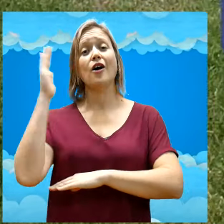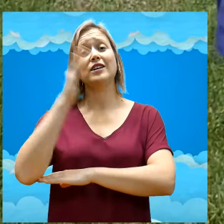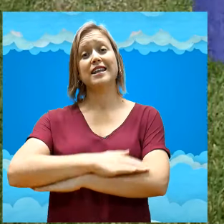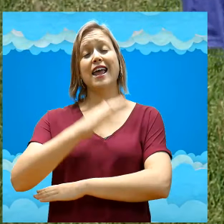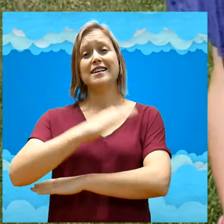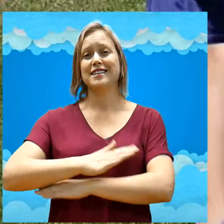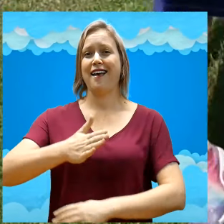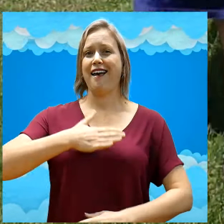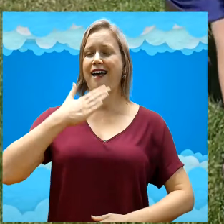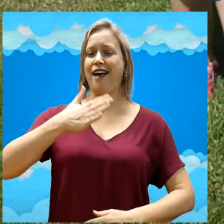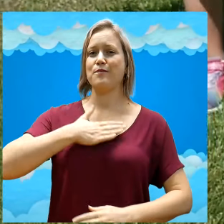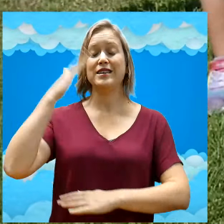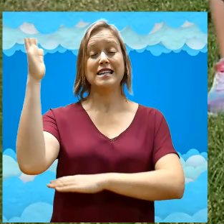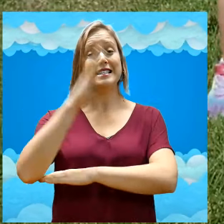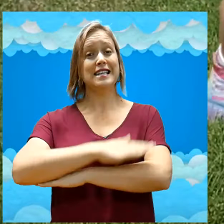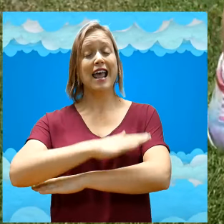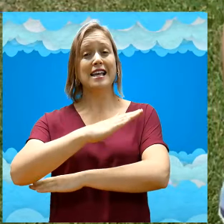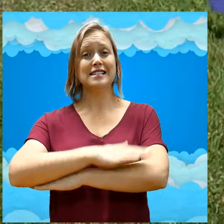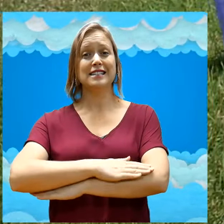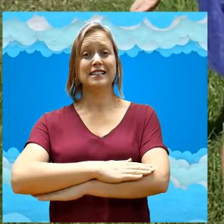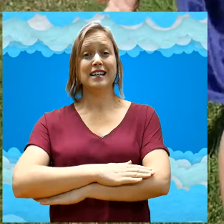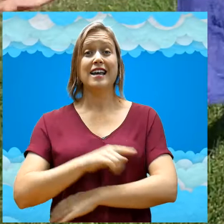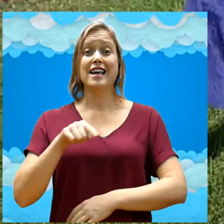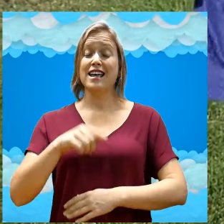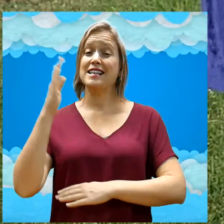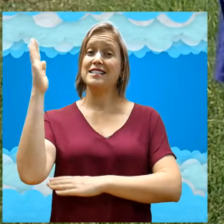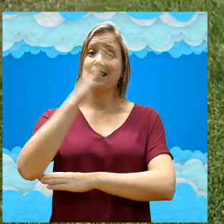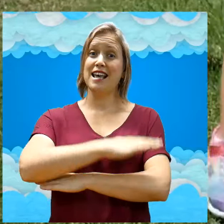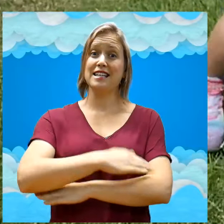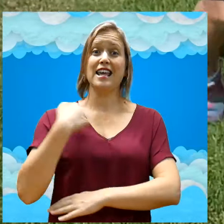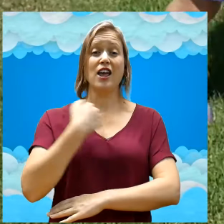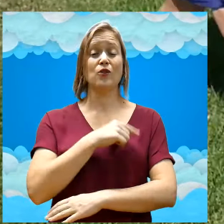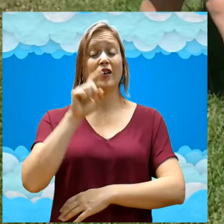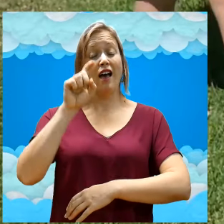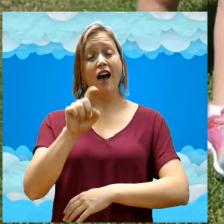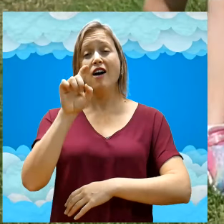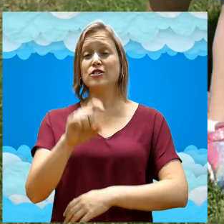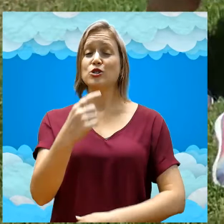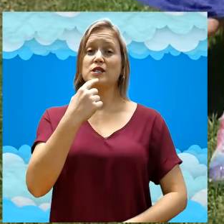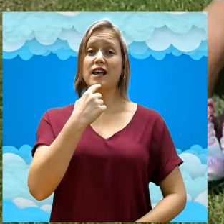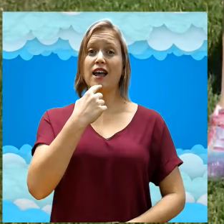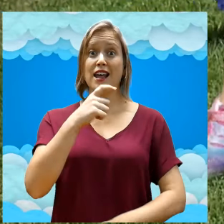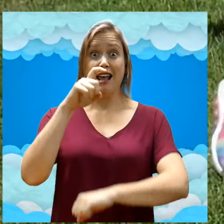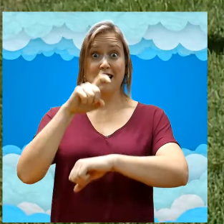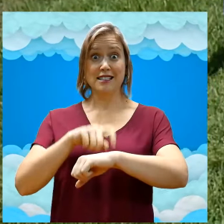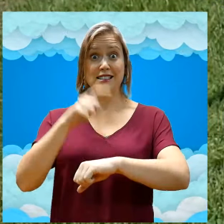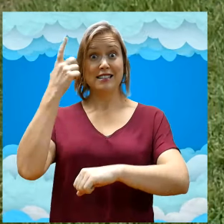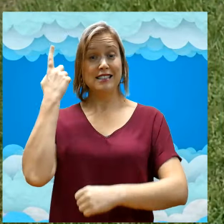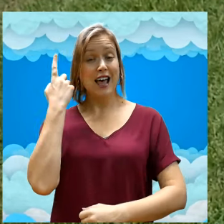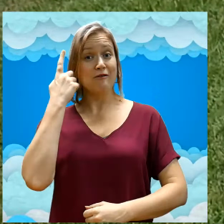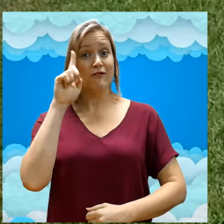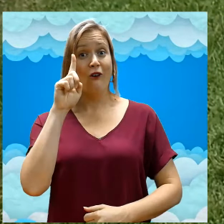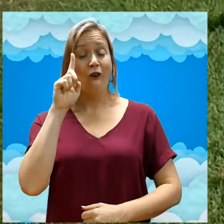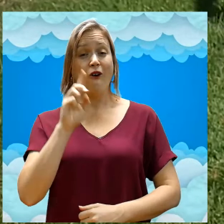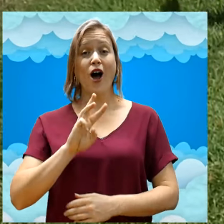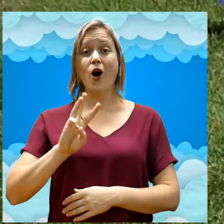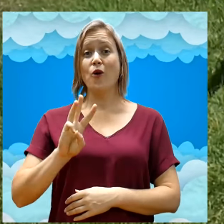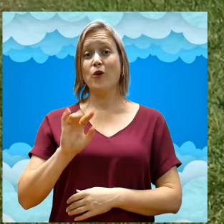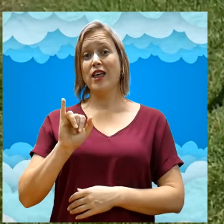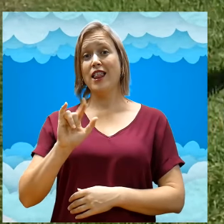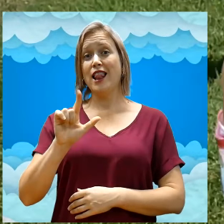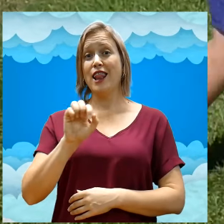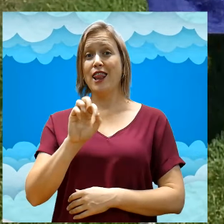days happy days. It's the day we have to say. It's time for